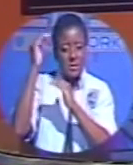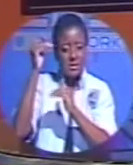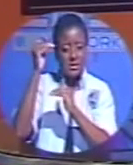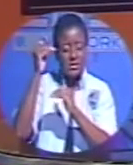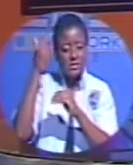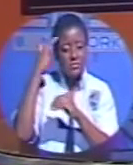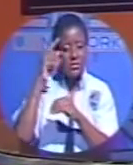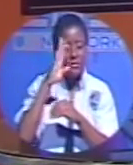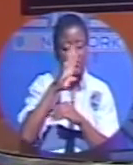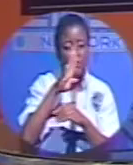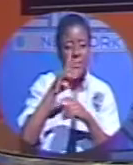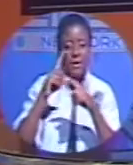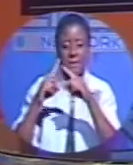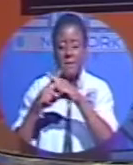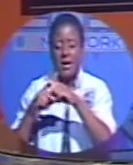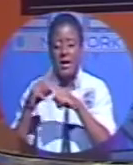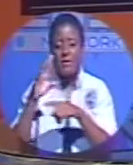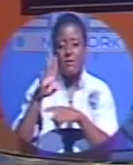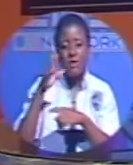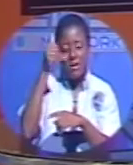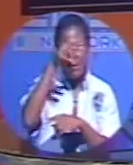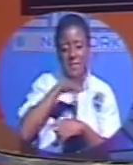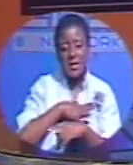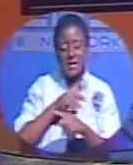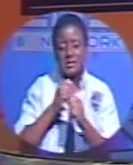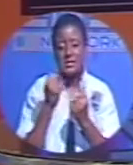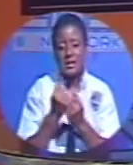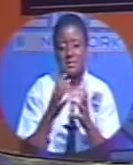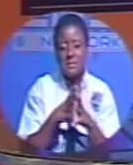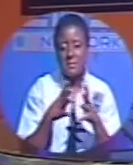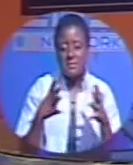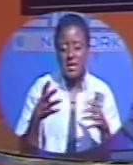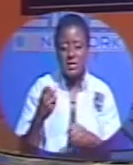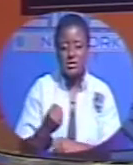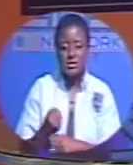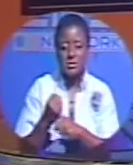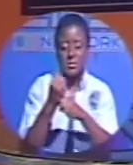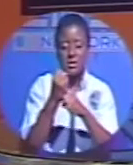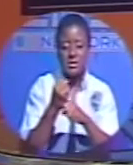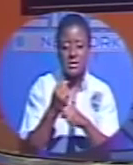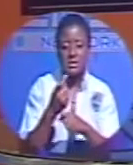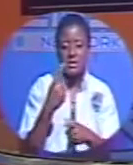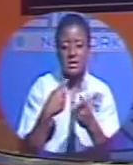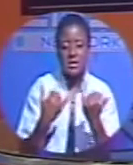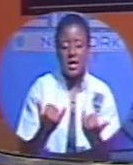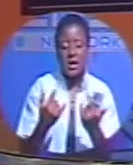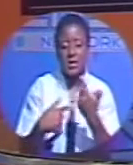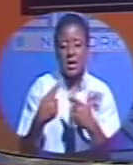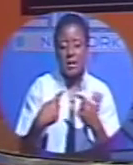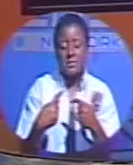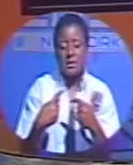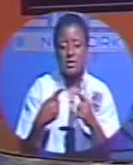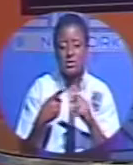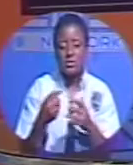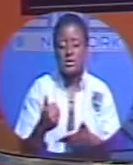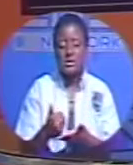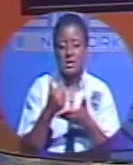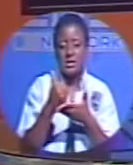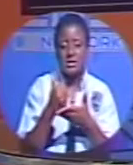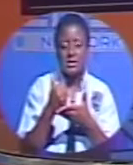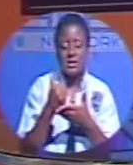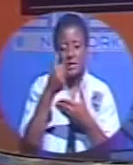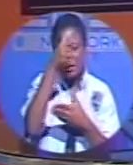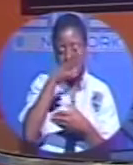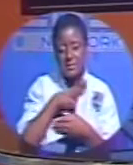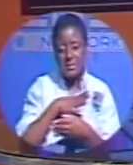men's team, well, they've got them definitely. And a major corporate sponsor is now stepping on board to assist them with their expenses as they get ready for the upcoming Olympic Games.